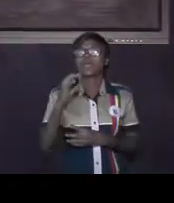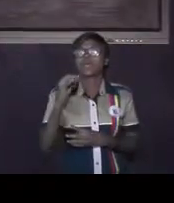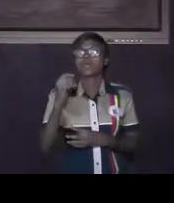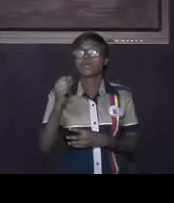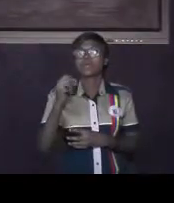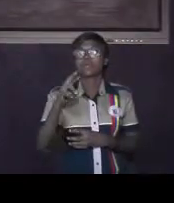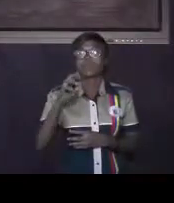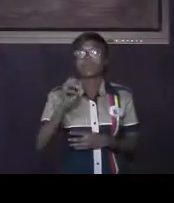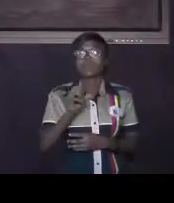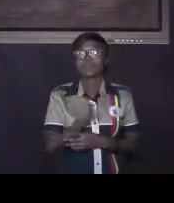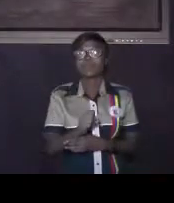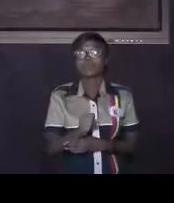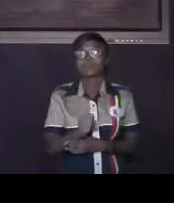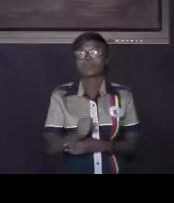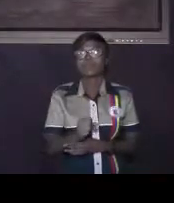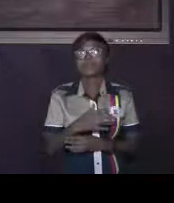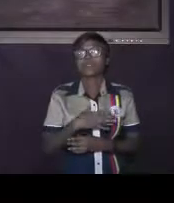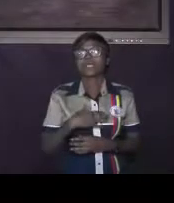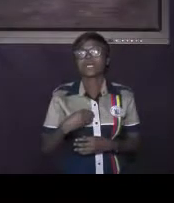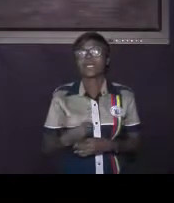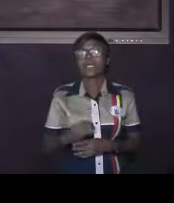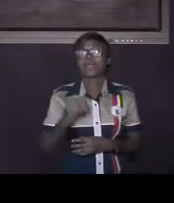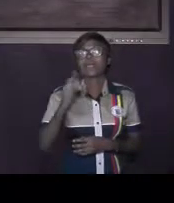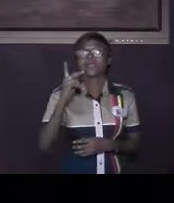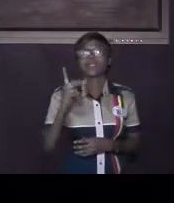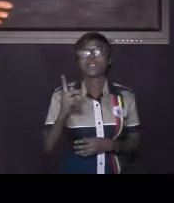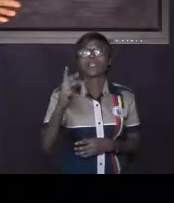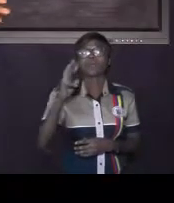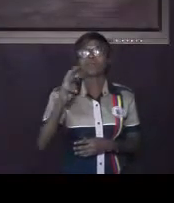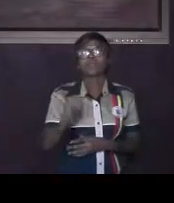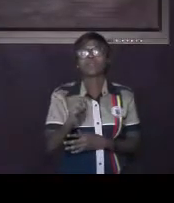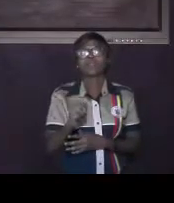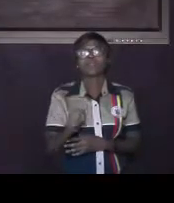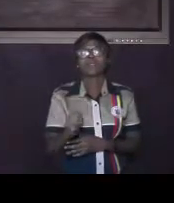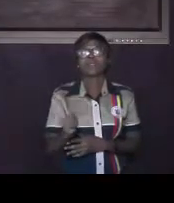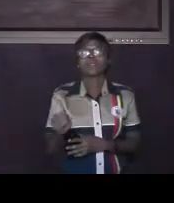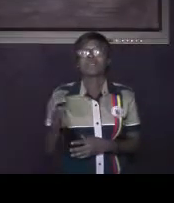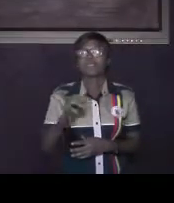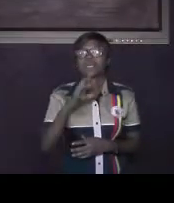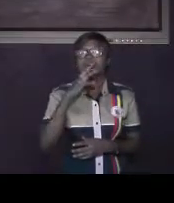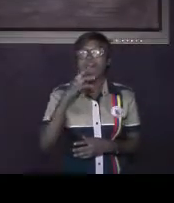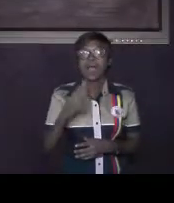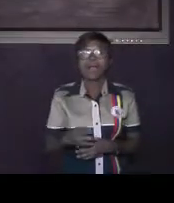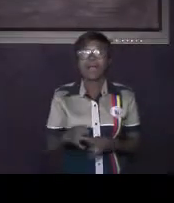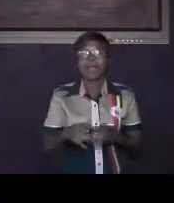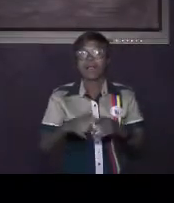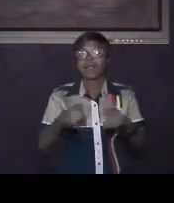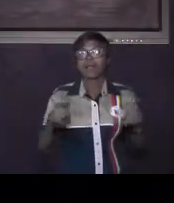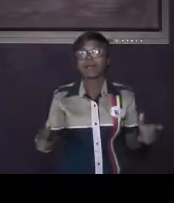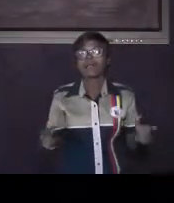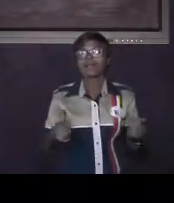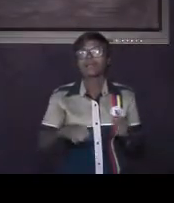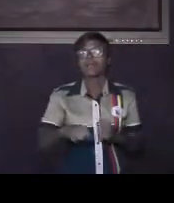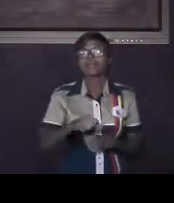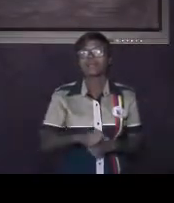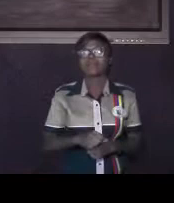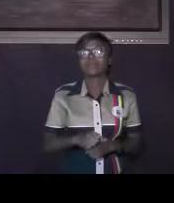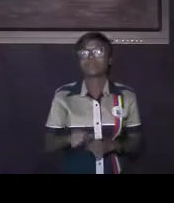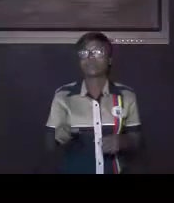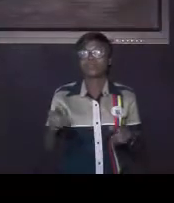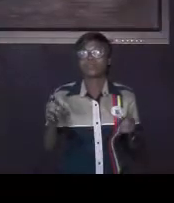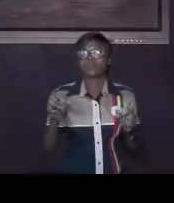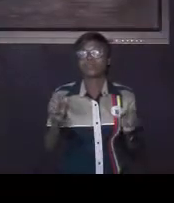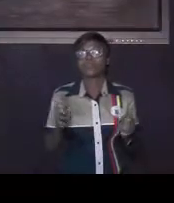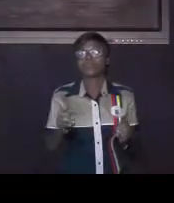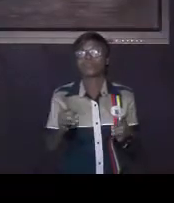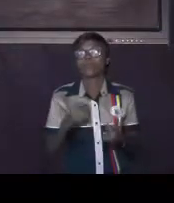and square meters or square kilometers, because obviously lands are large areas, centimeters are too small to measure them.